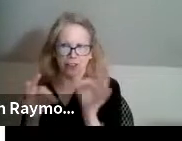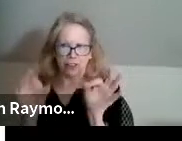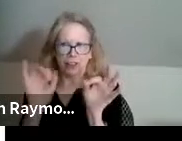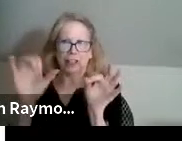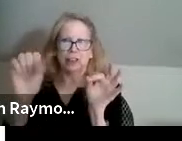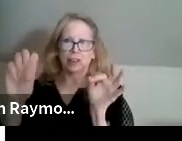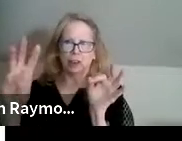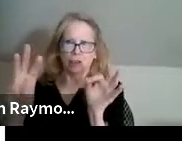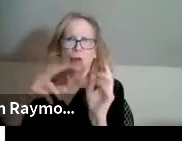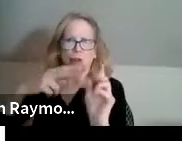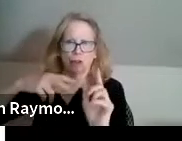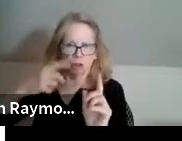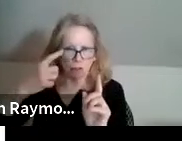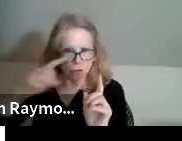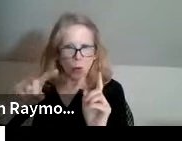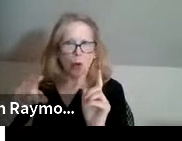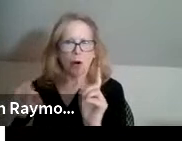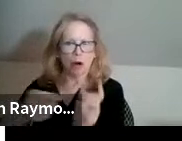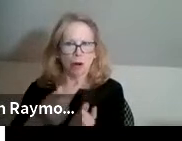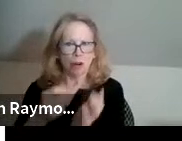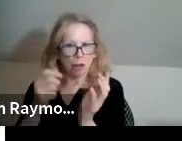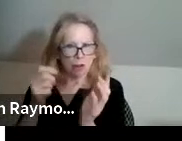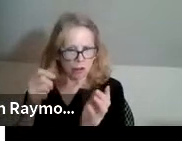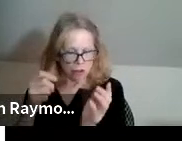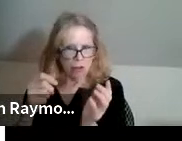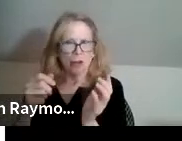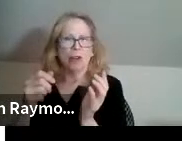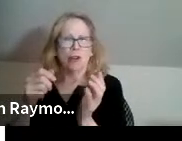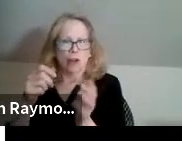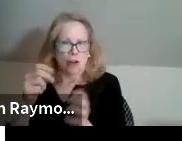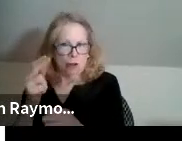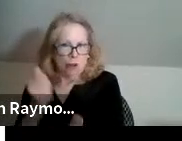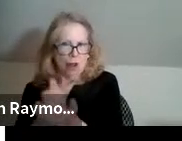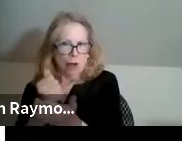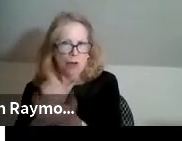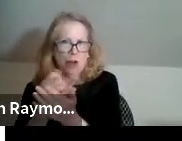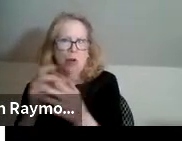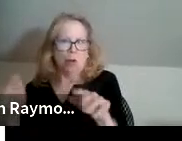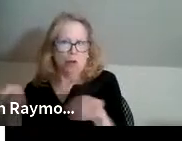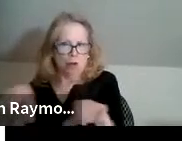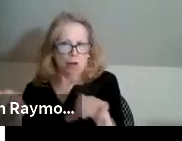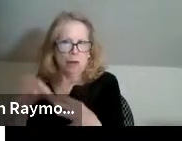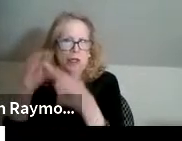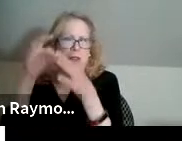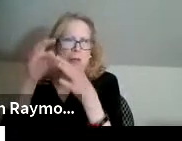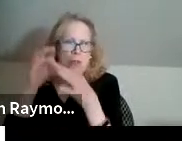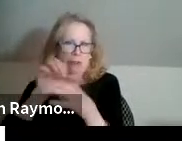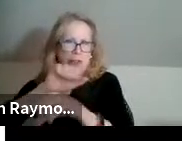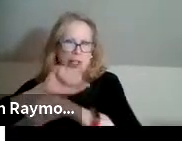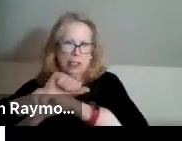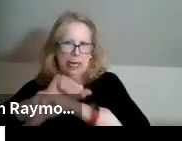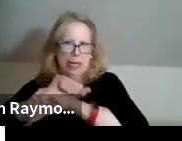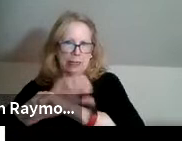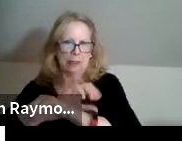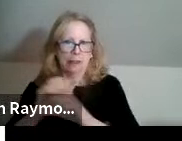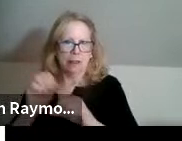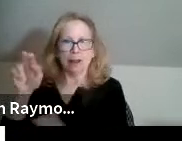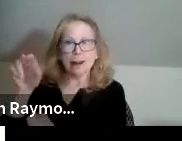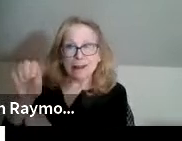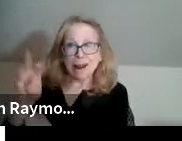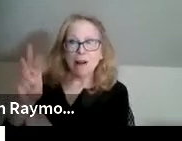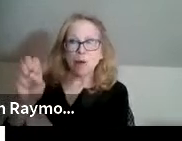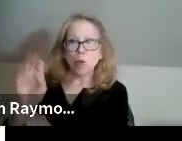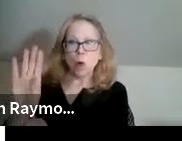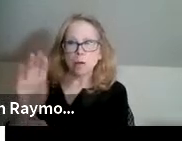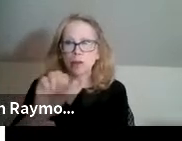software designed to perform or help a user to perform a particular task. Okay, non-web software is